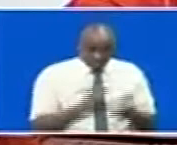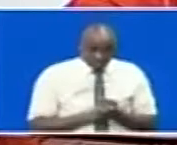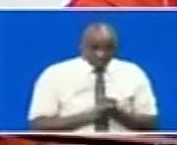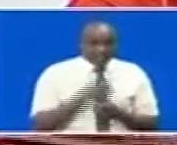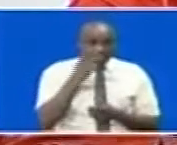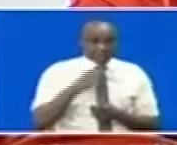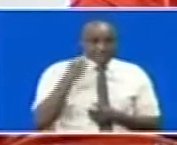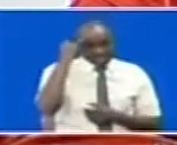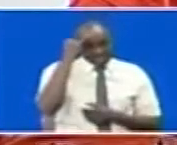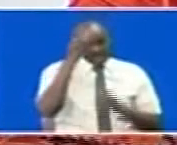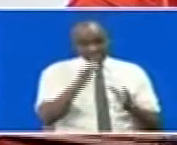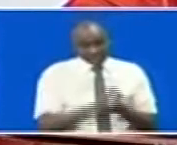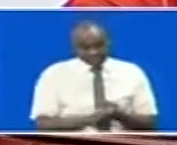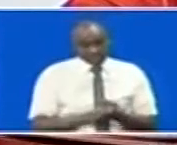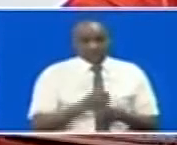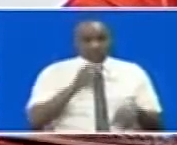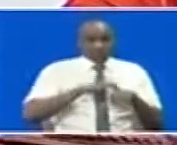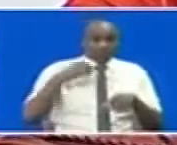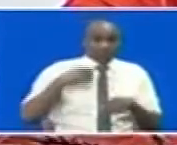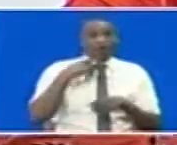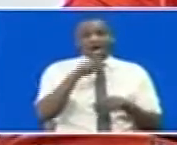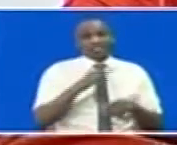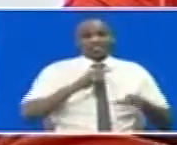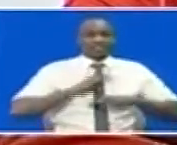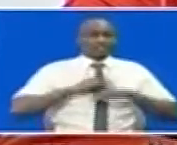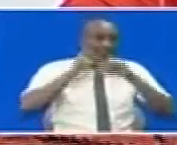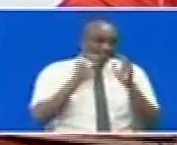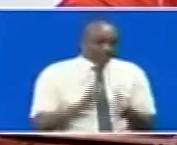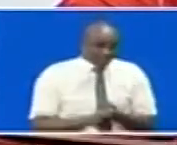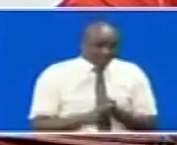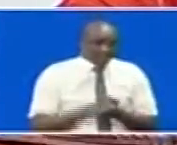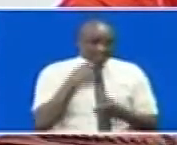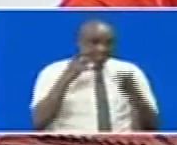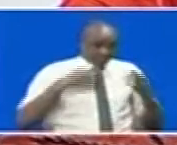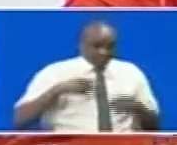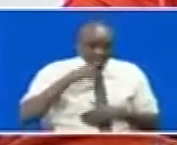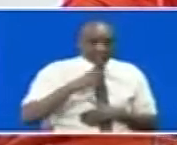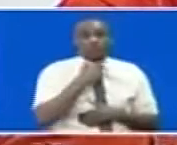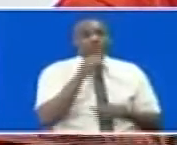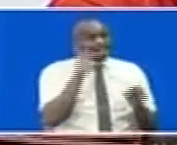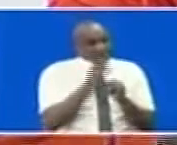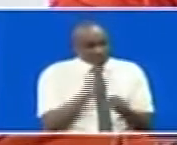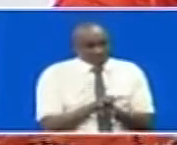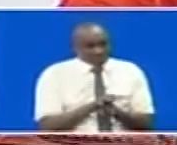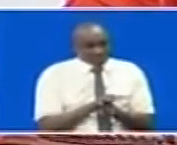called idealist, we are called people who don't get satisfied, we are called people who want too much.